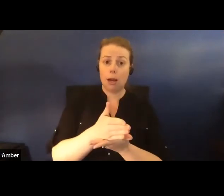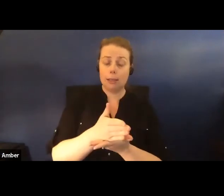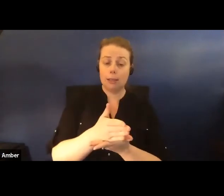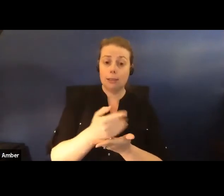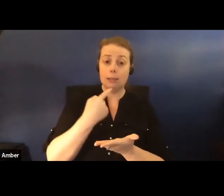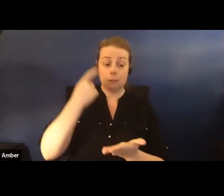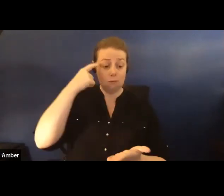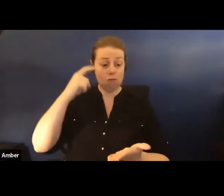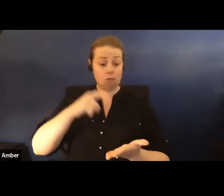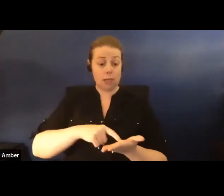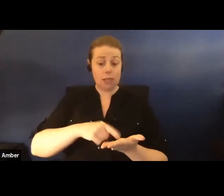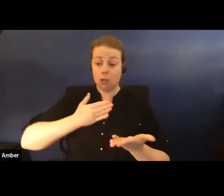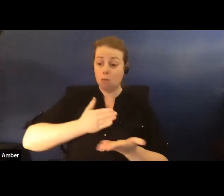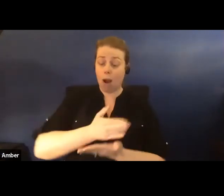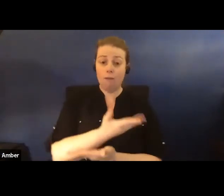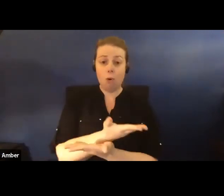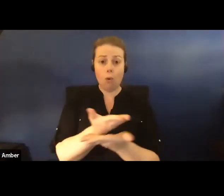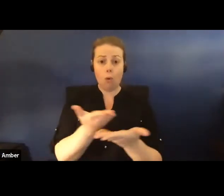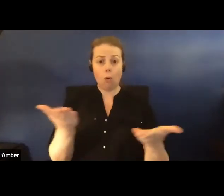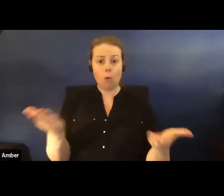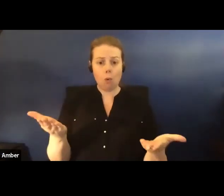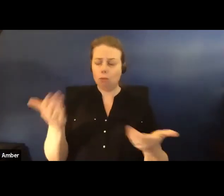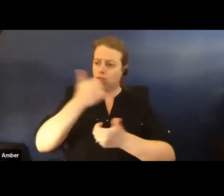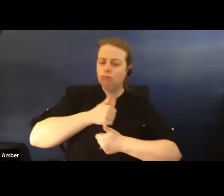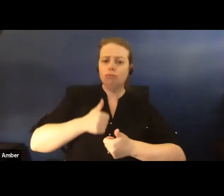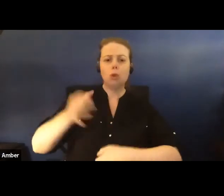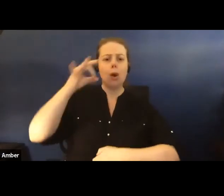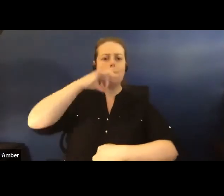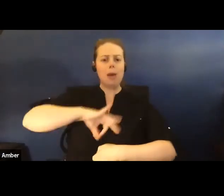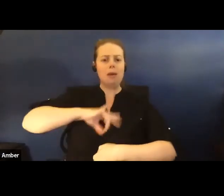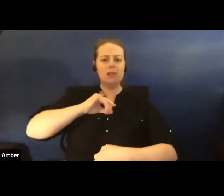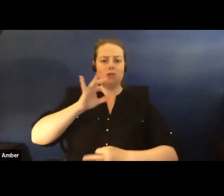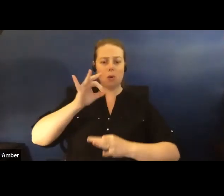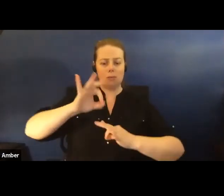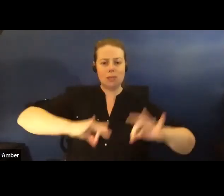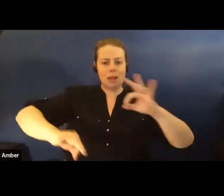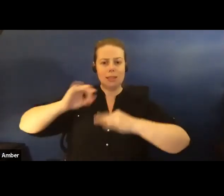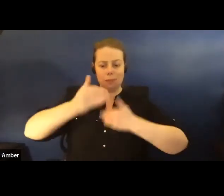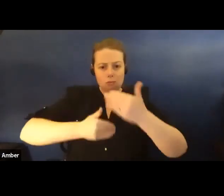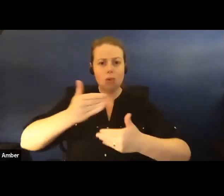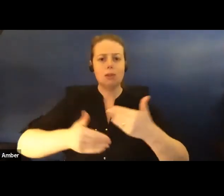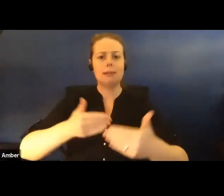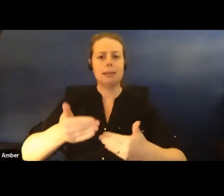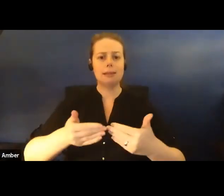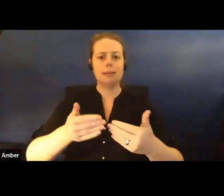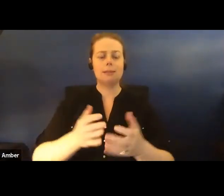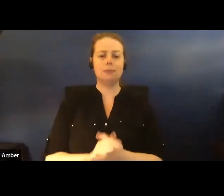right of everyone to enjoy the benefits of scientific progress and its